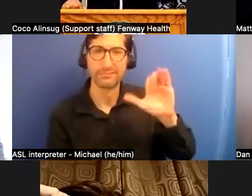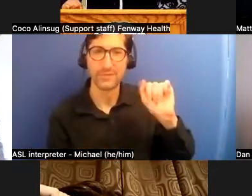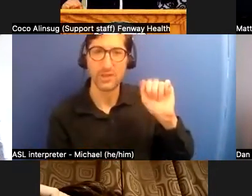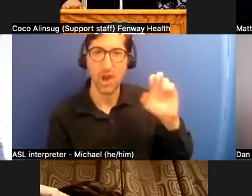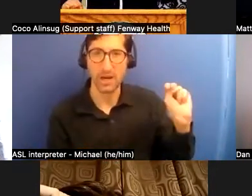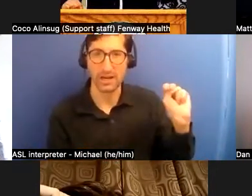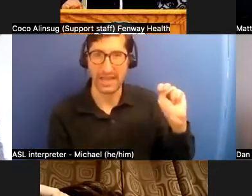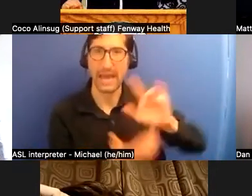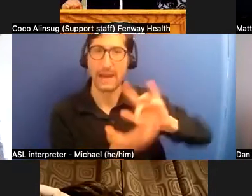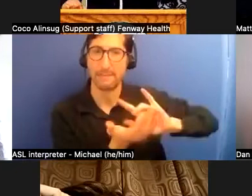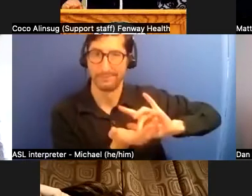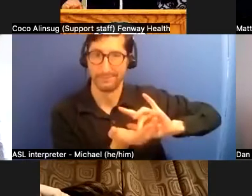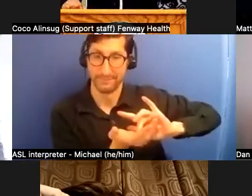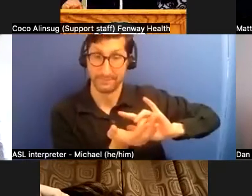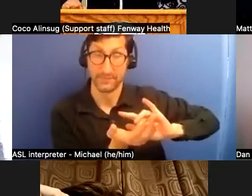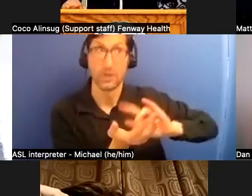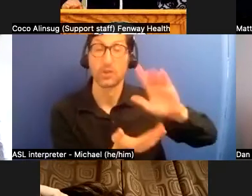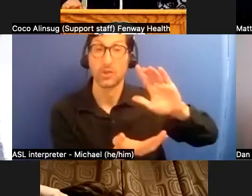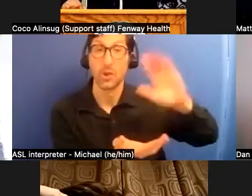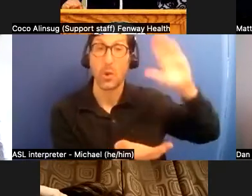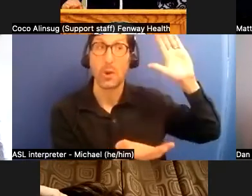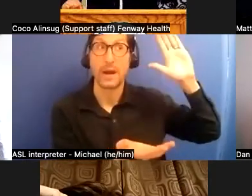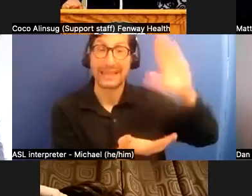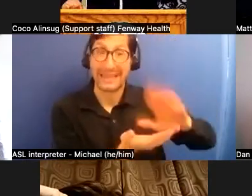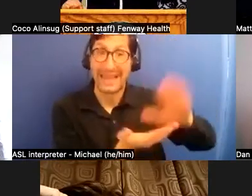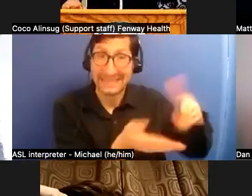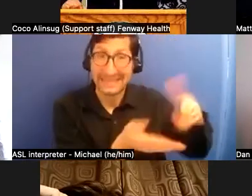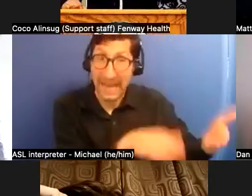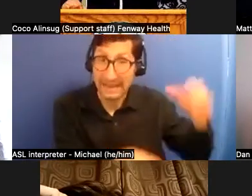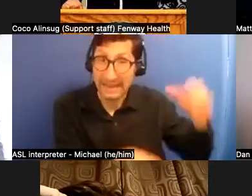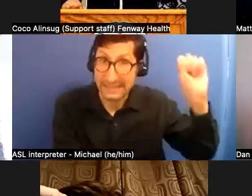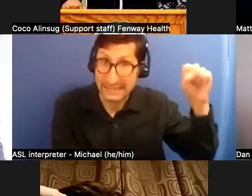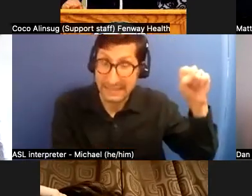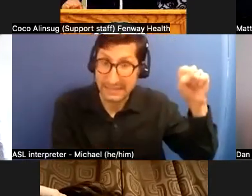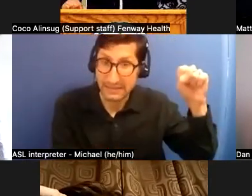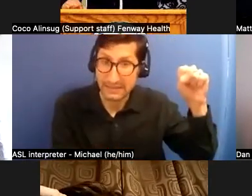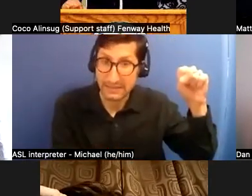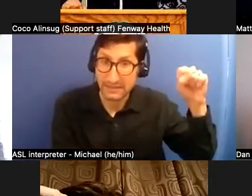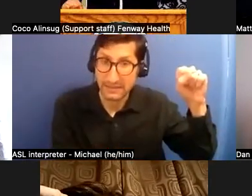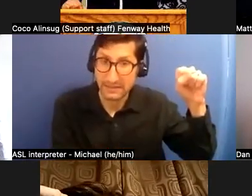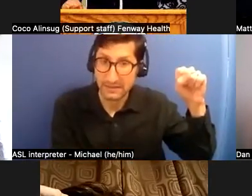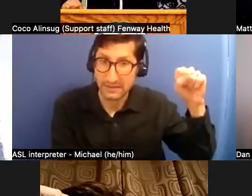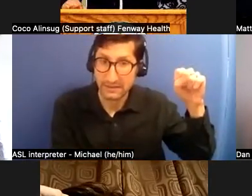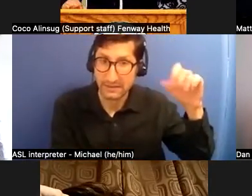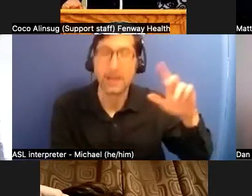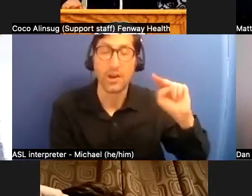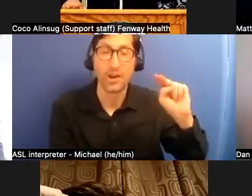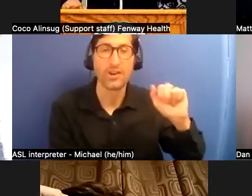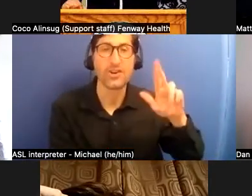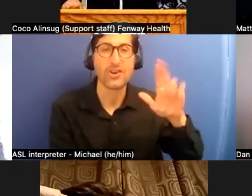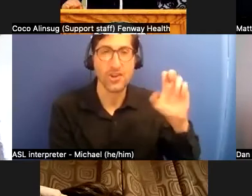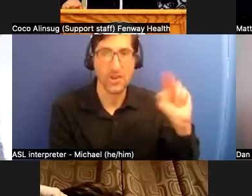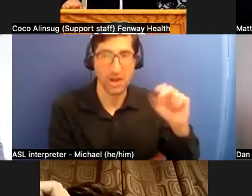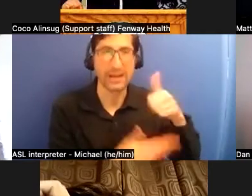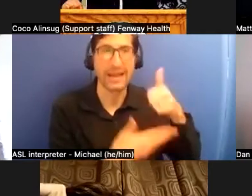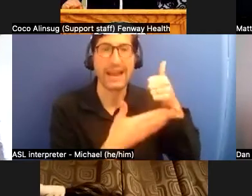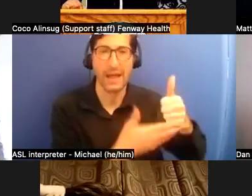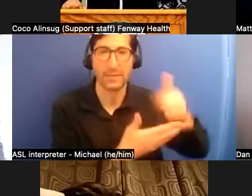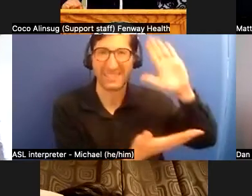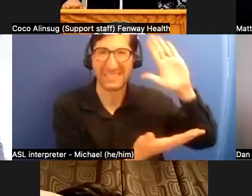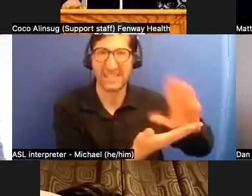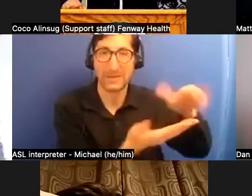lowering non-fatal overdose events, but it hasn't had an impact on fatal overdose events, because the people who are at risk for a fatal